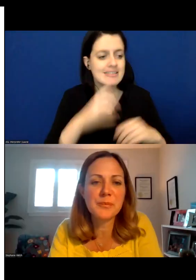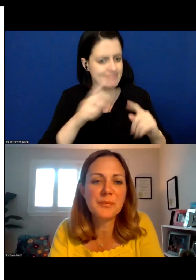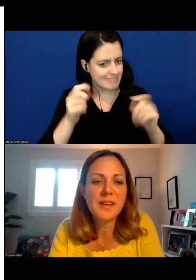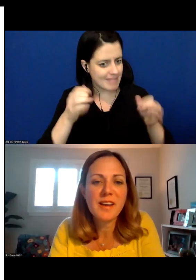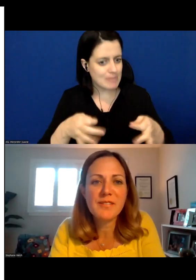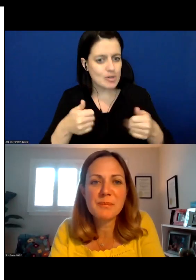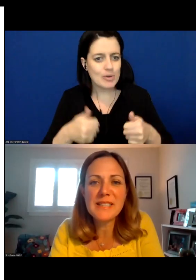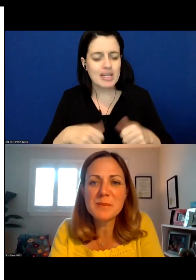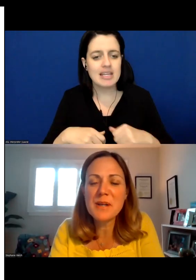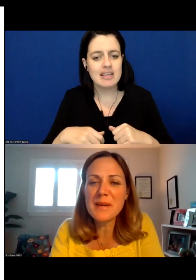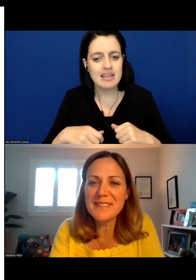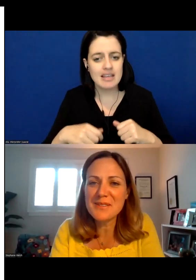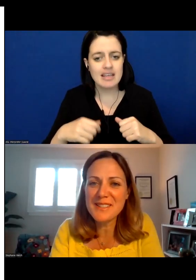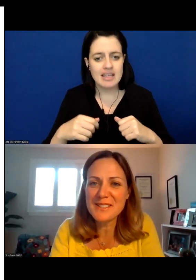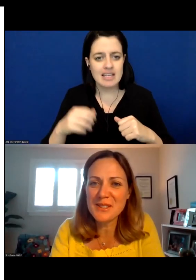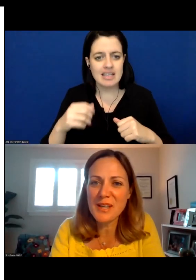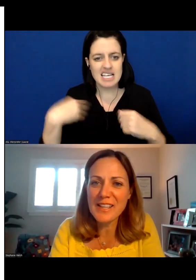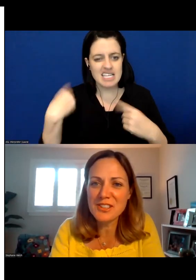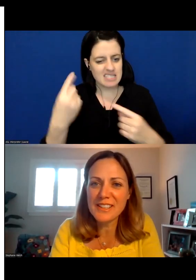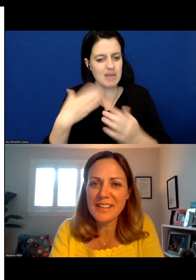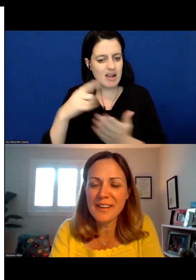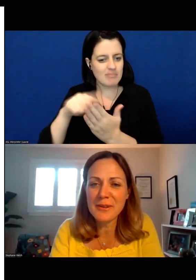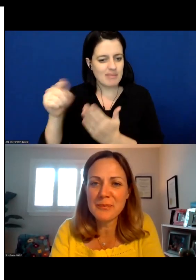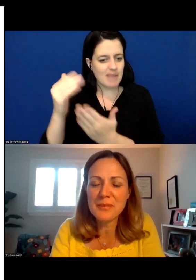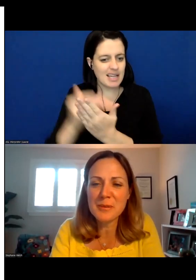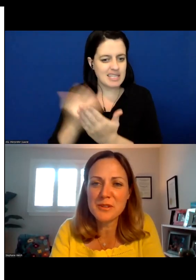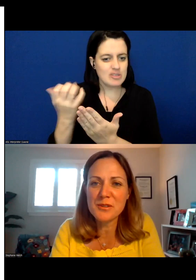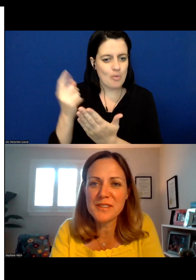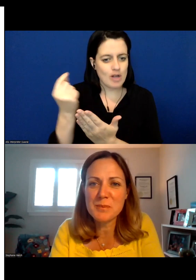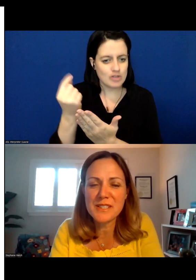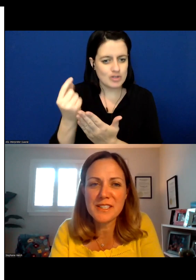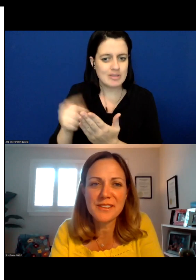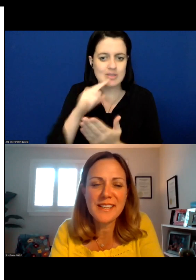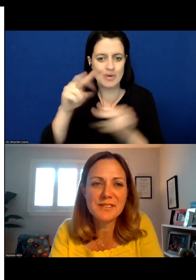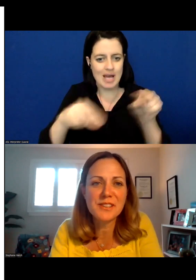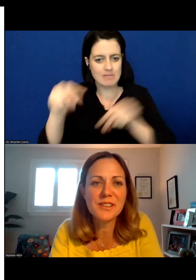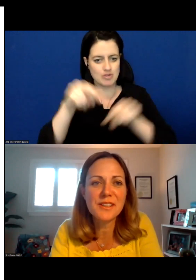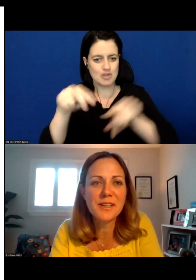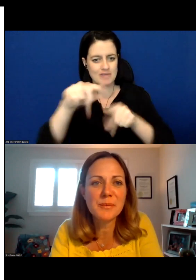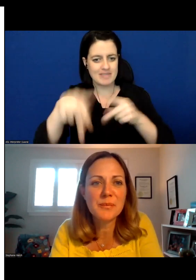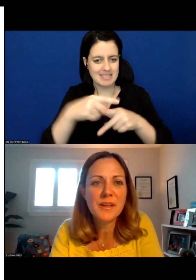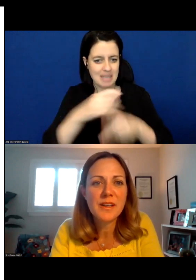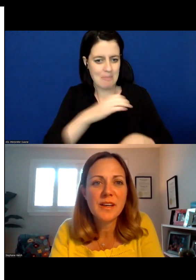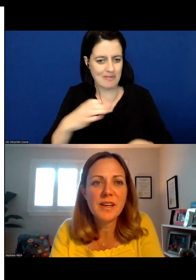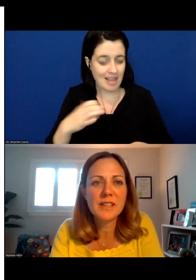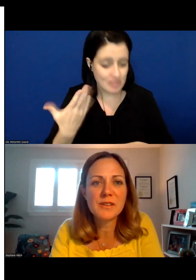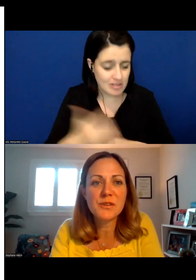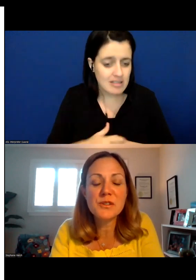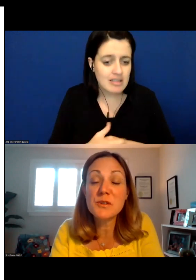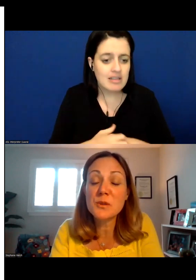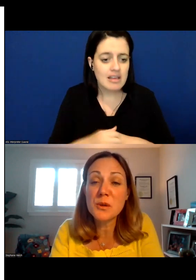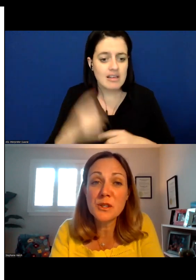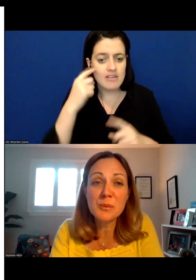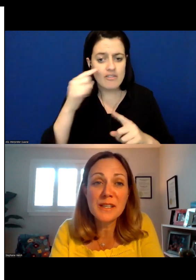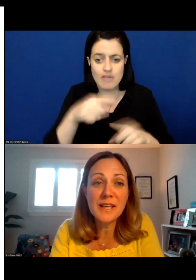Absolutely. It's been on my list of things to do to actually observe this particular council. For